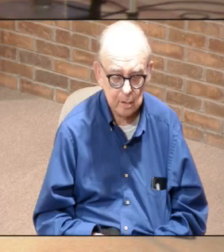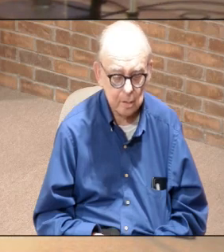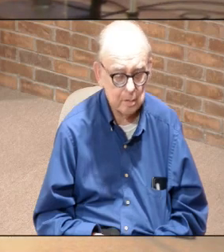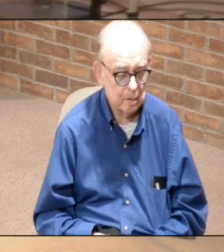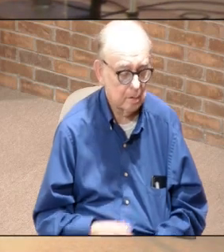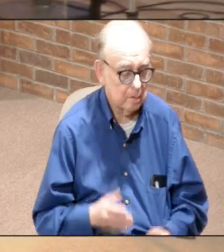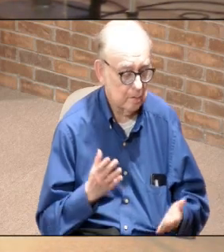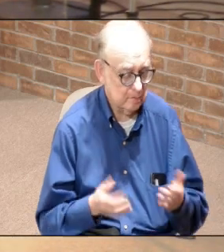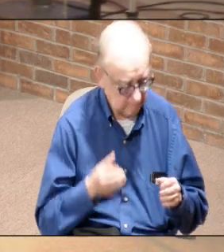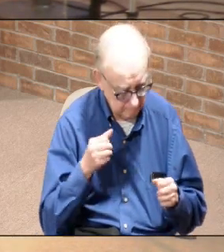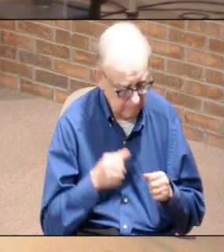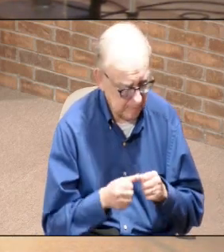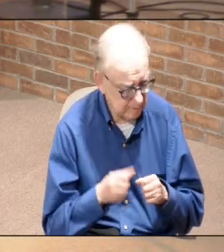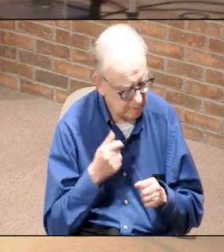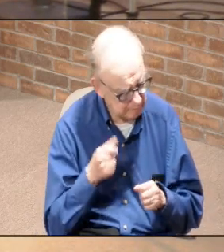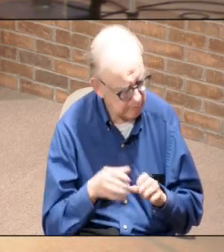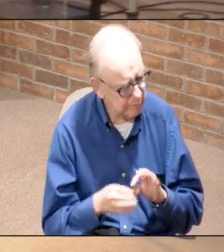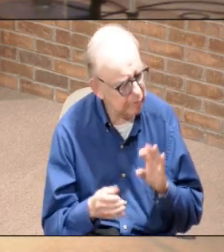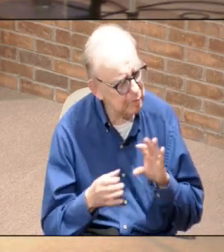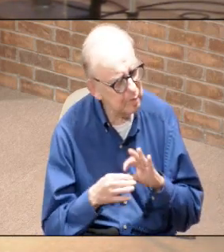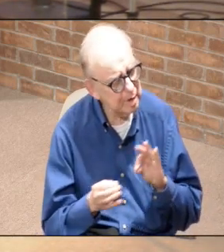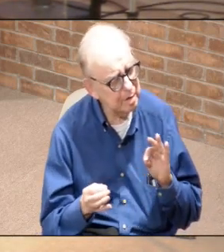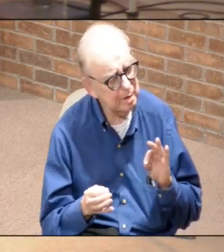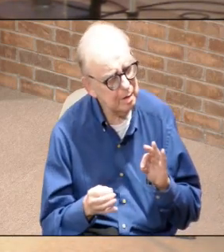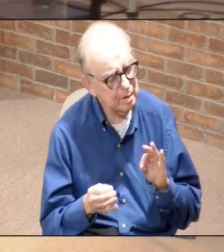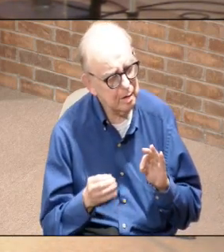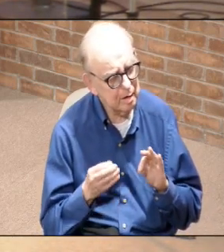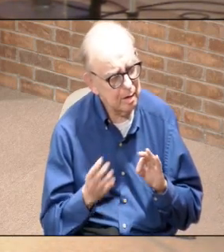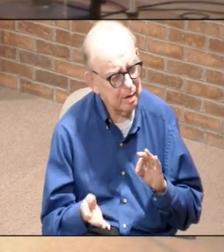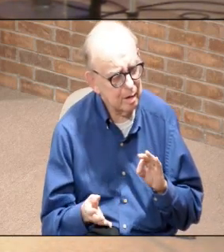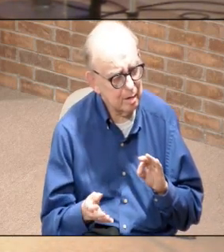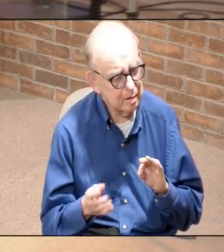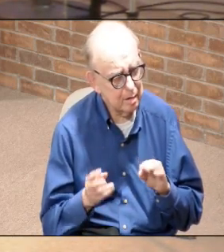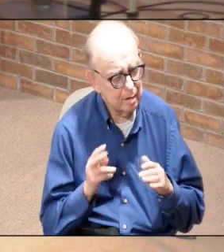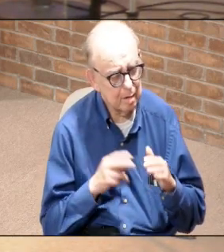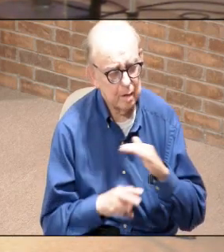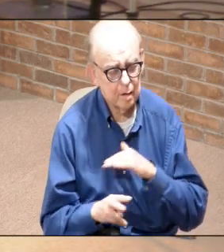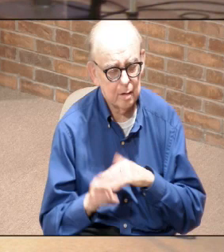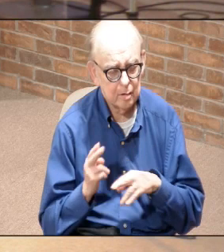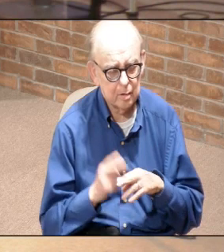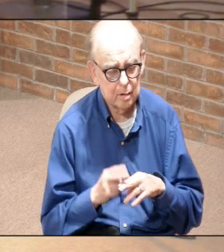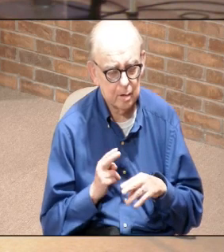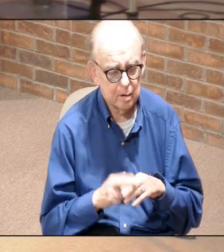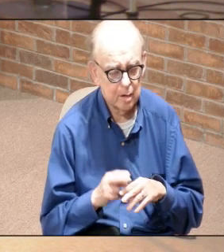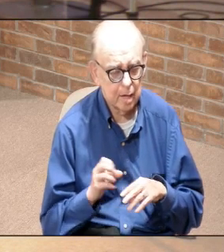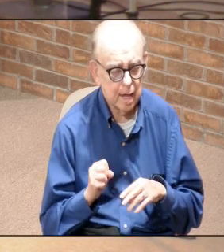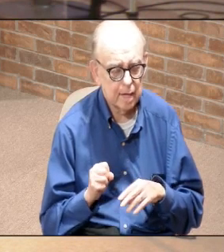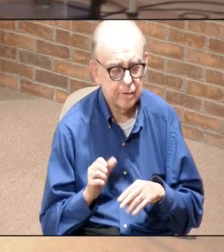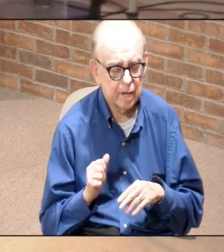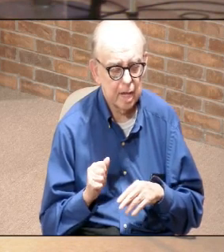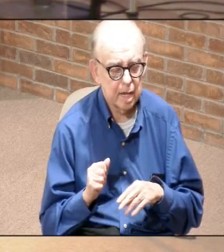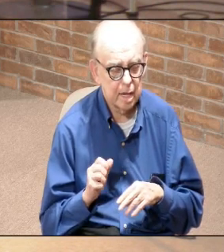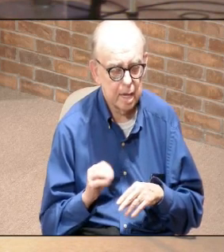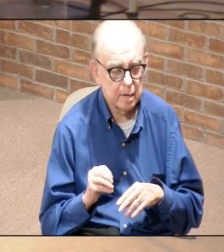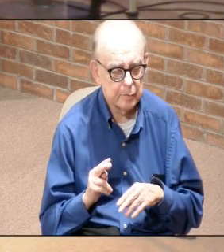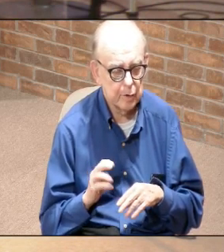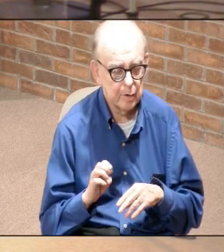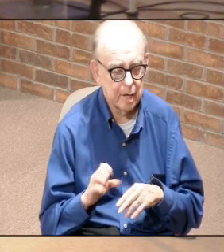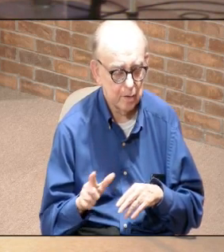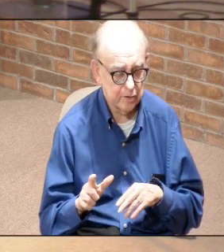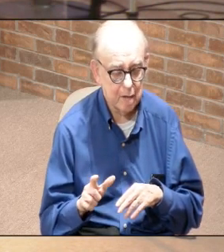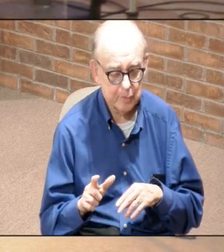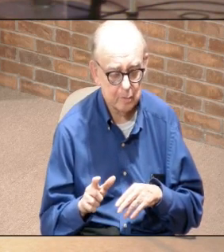And maybe you remember the story. There was a prophet by the name of Samuel.